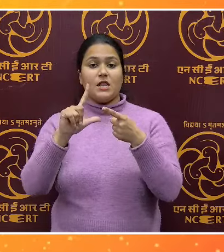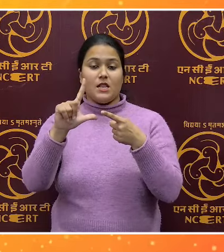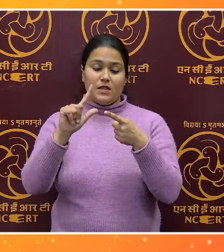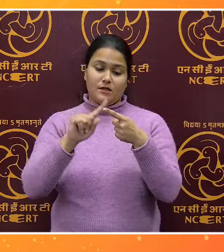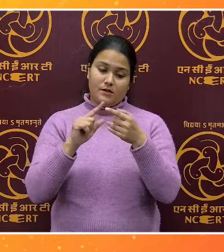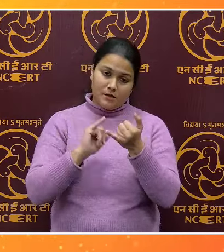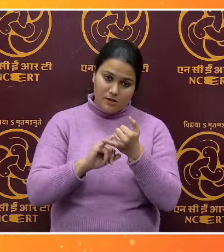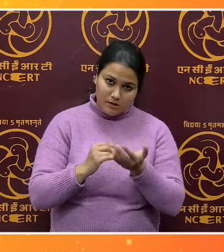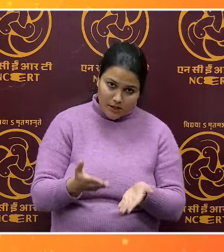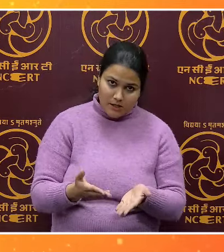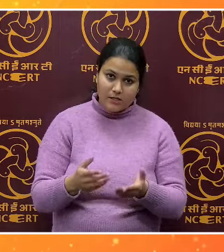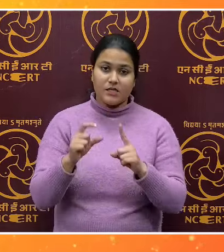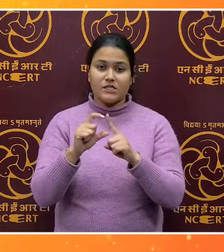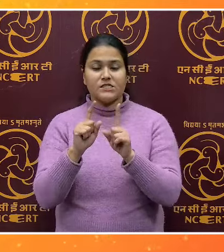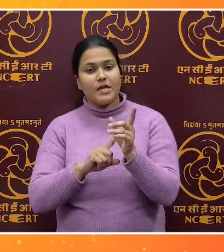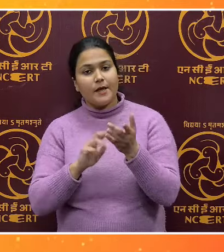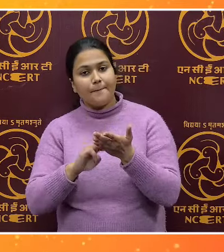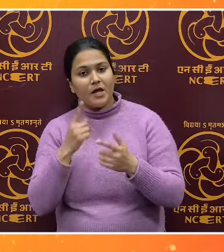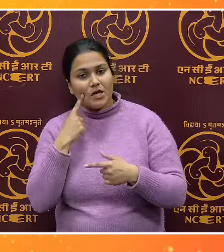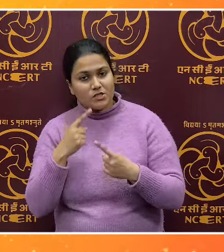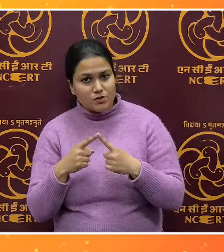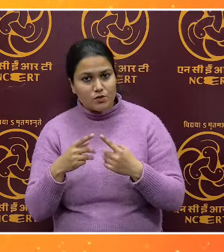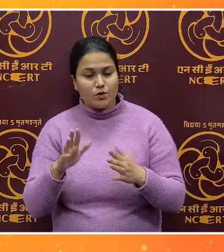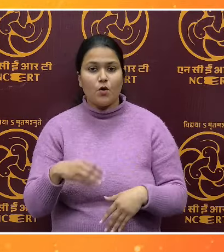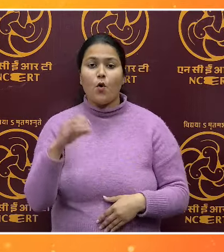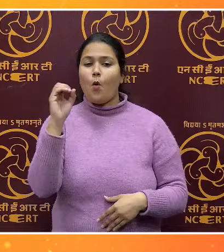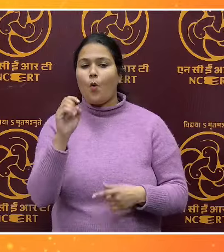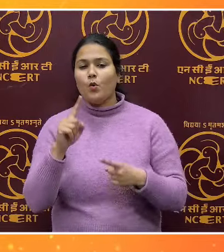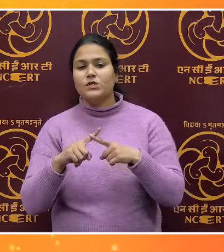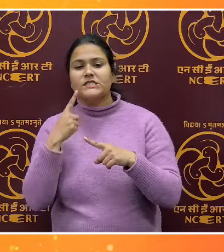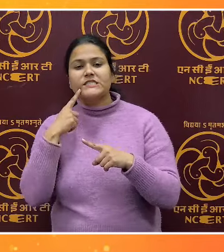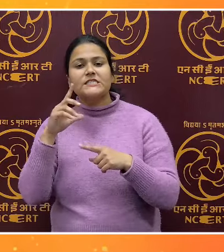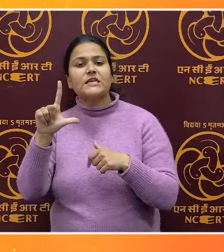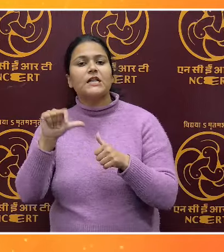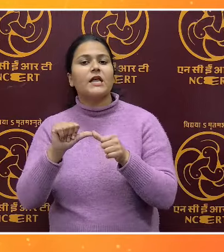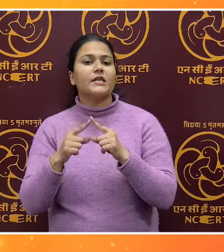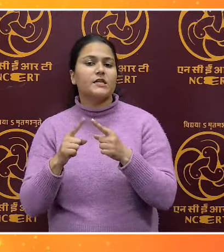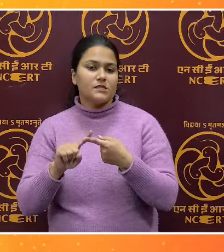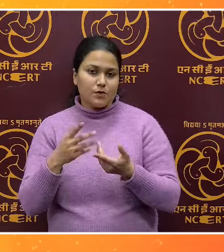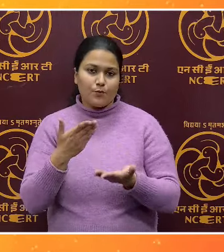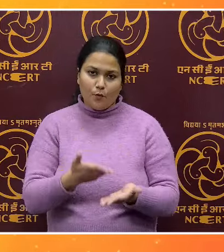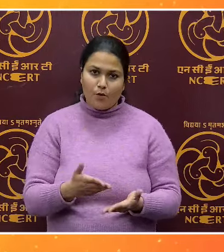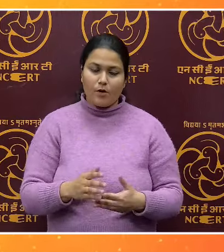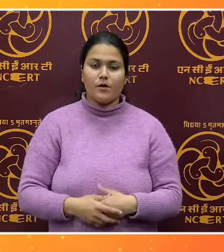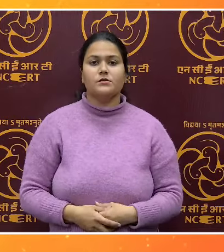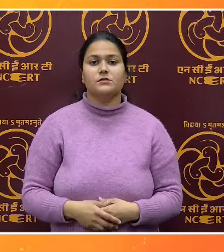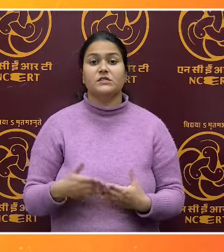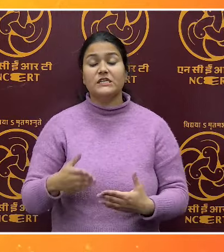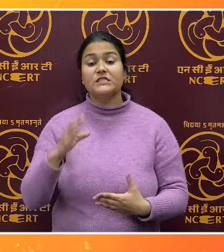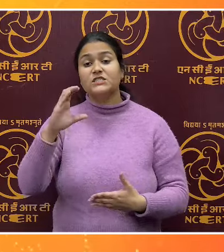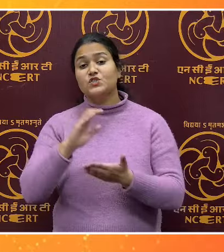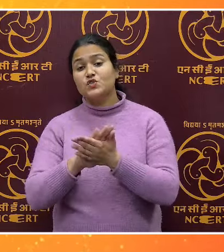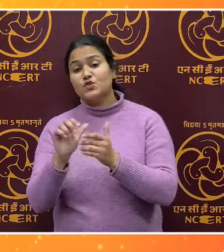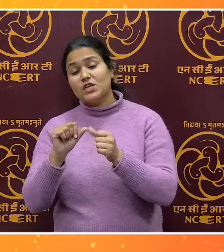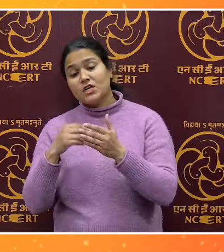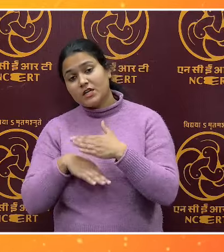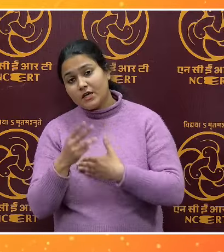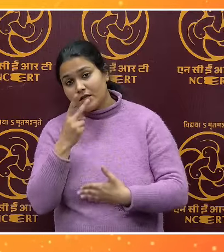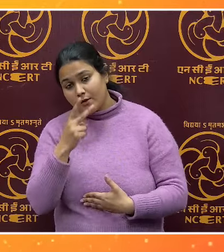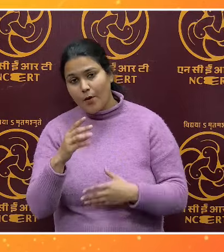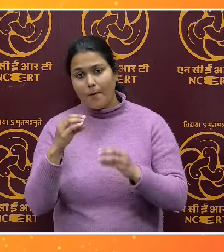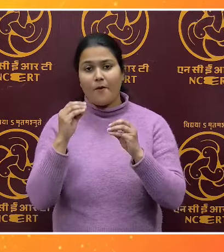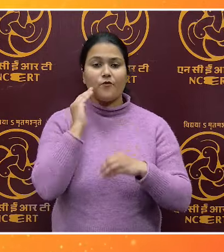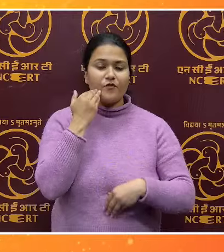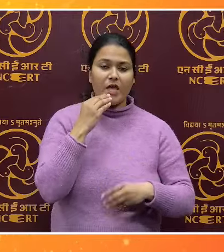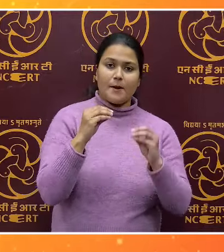ligand. Oxalate is also there. So, in case of chelating ligands, when a bidentate